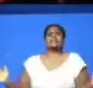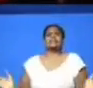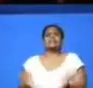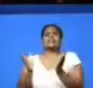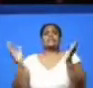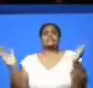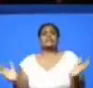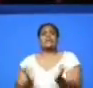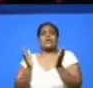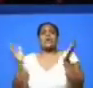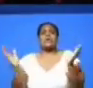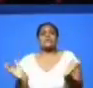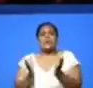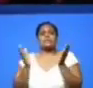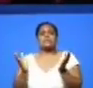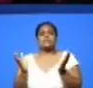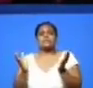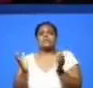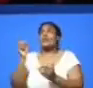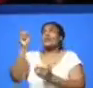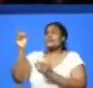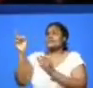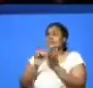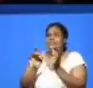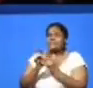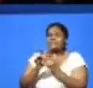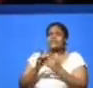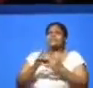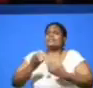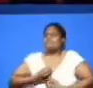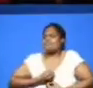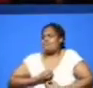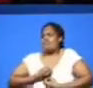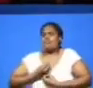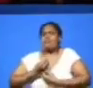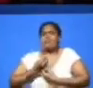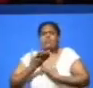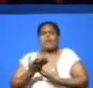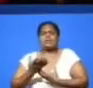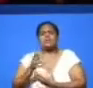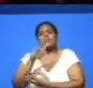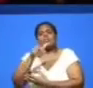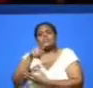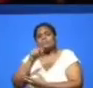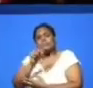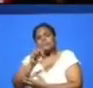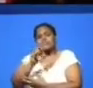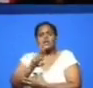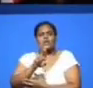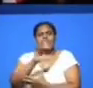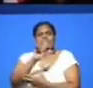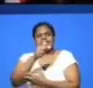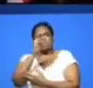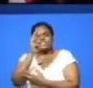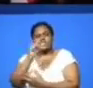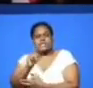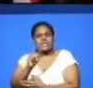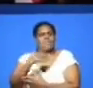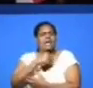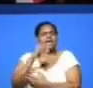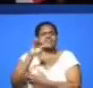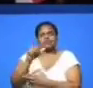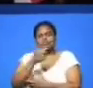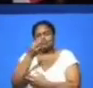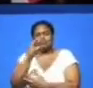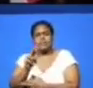encouragement and needed to share some stuff with Peter, James, and John. And he took them up to